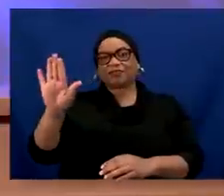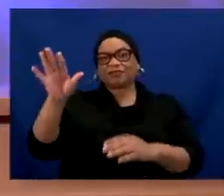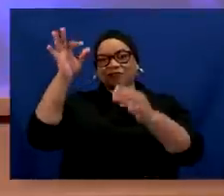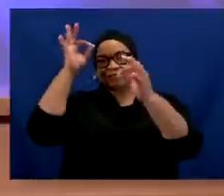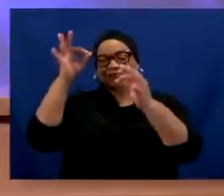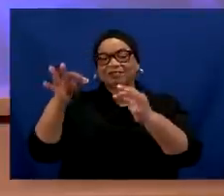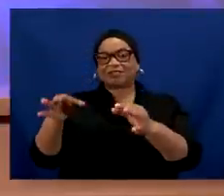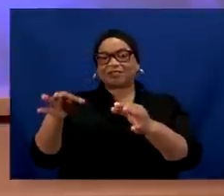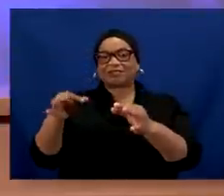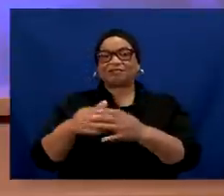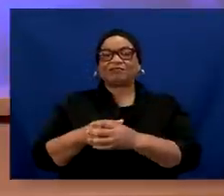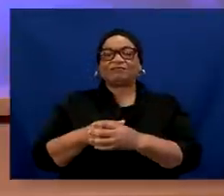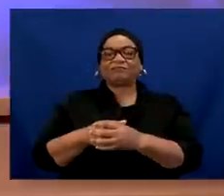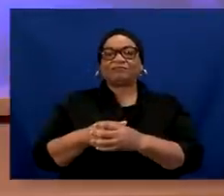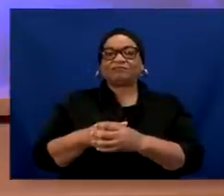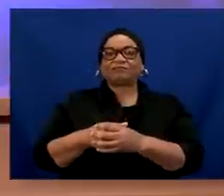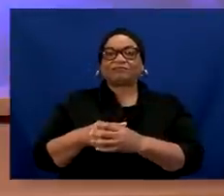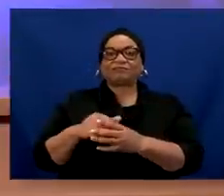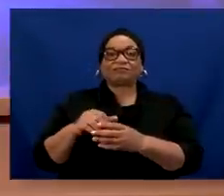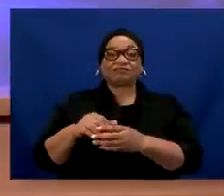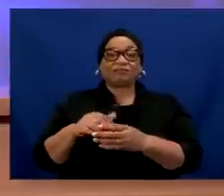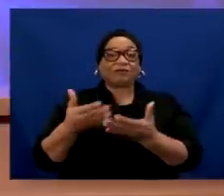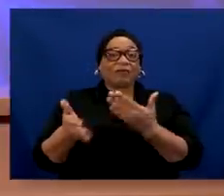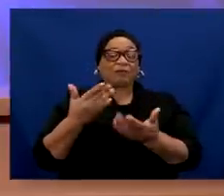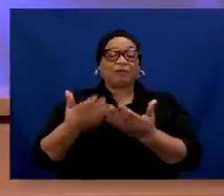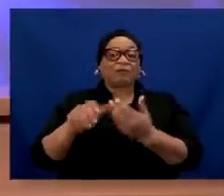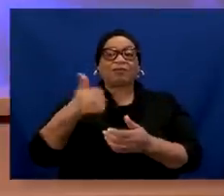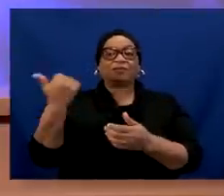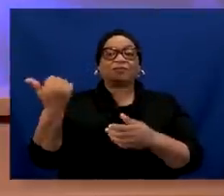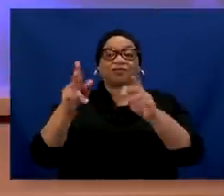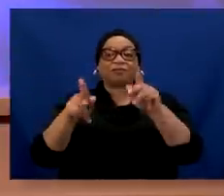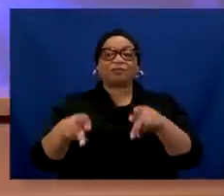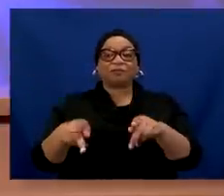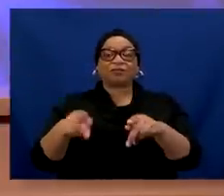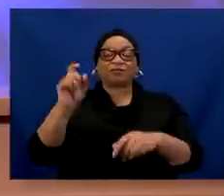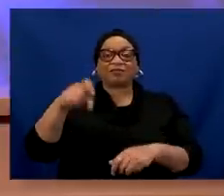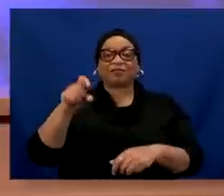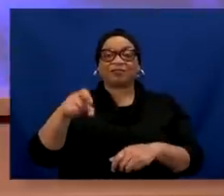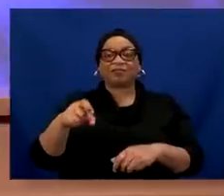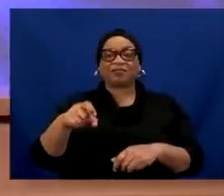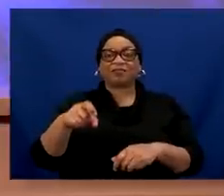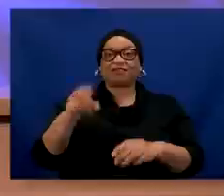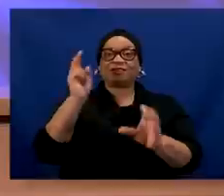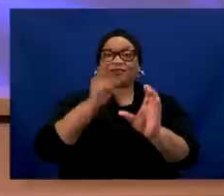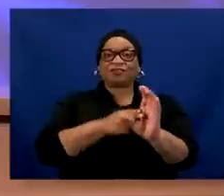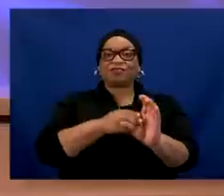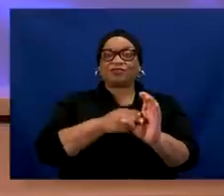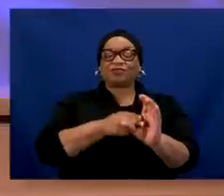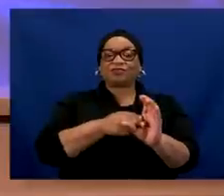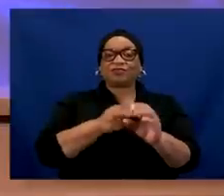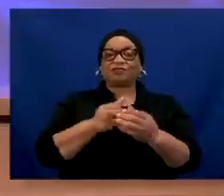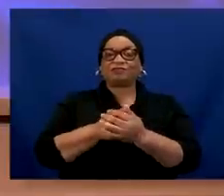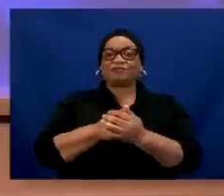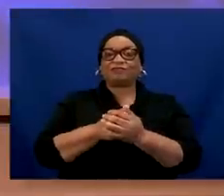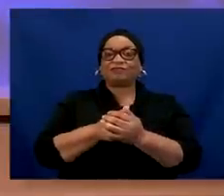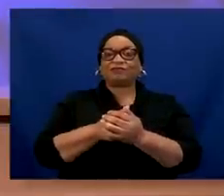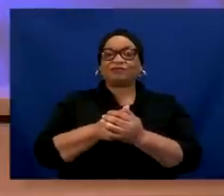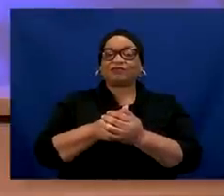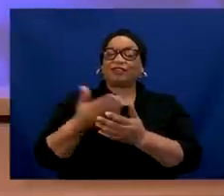Praise God for your decision. Maybe there's another who needs to come. Maybe there's another who needs to come and say